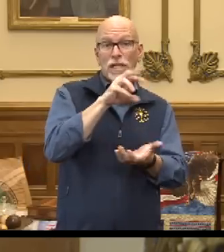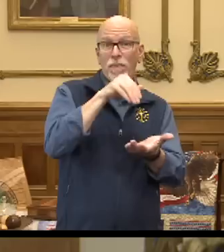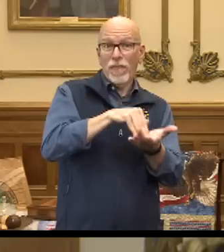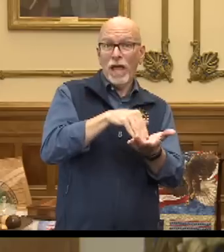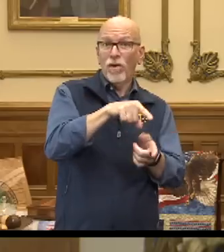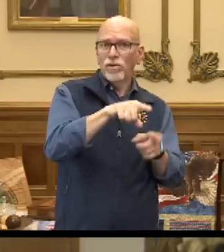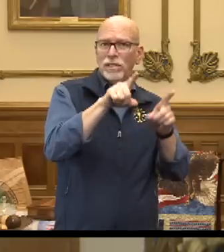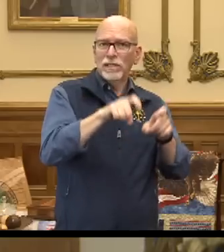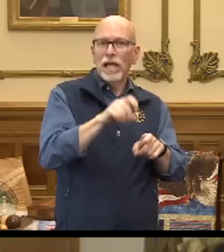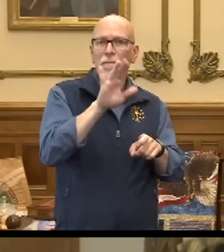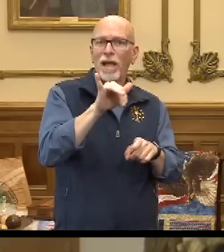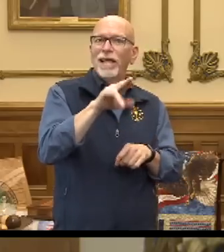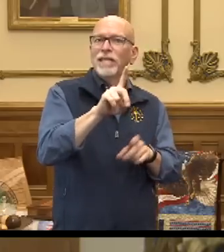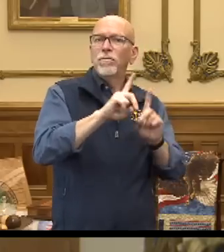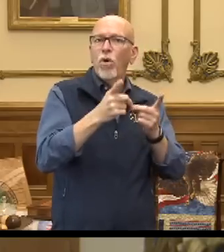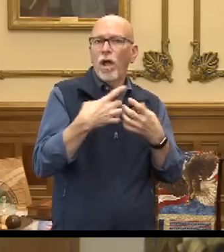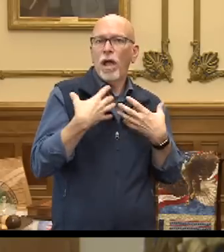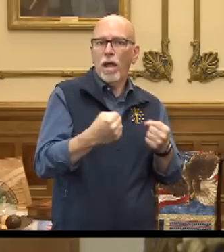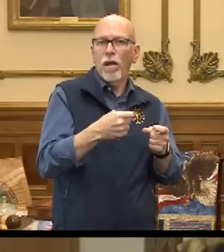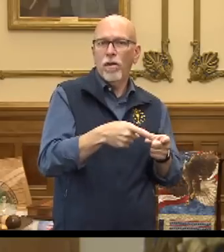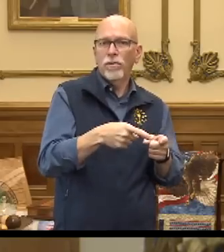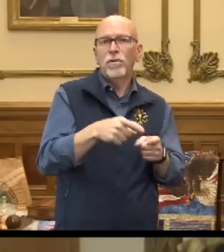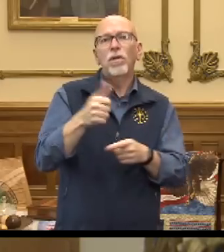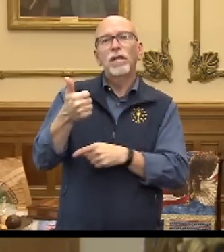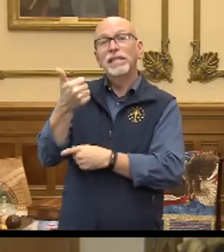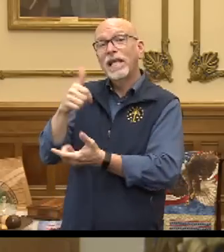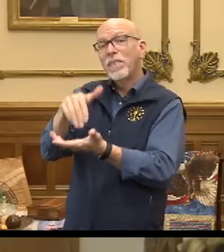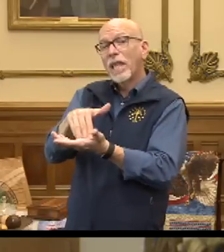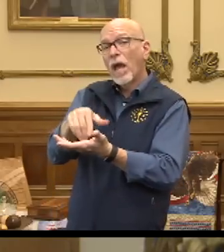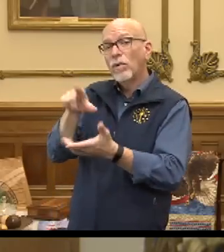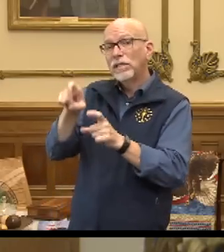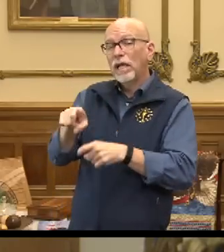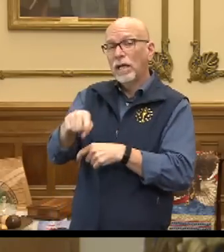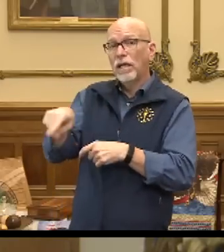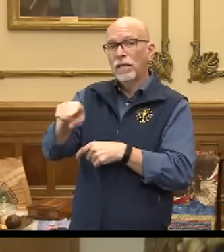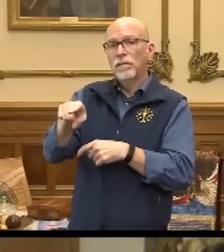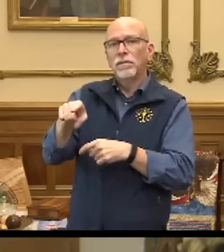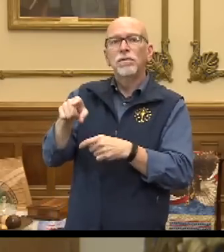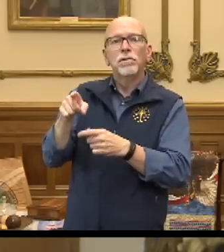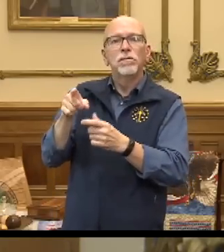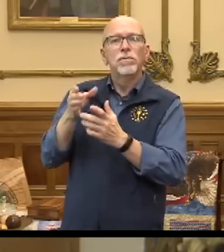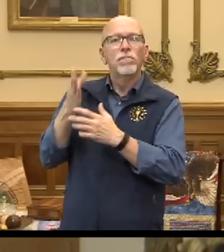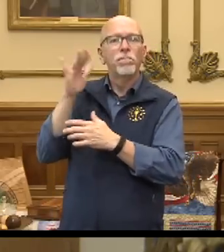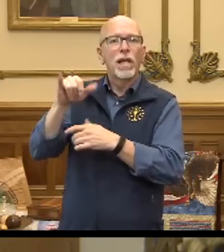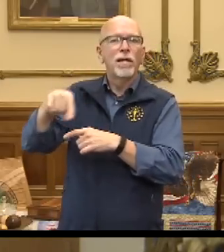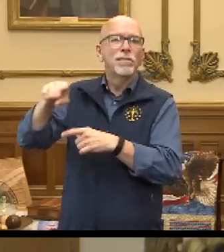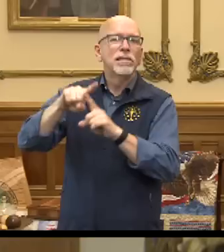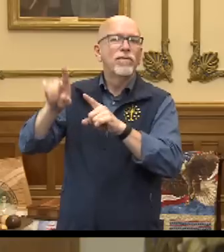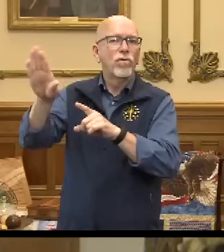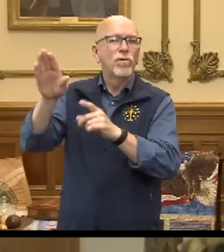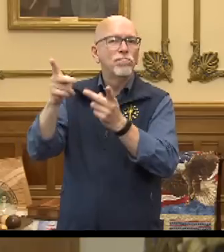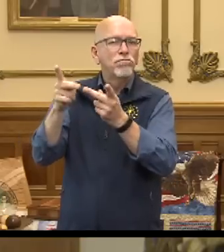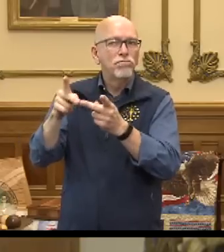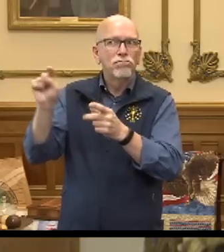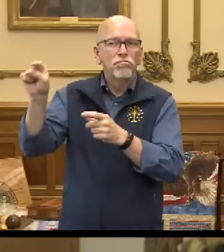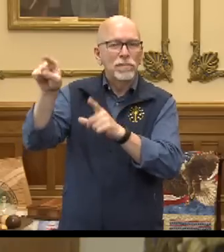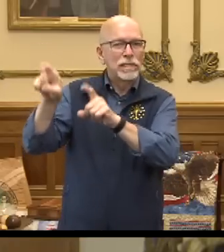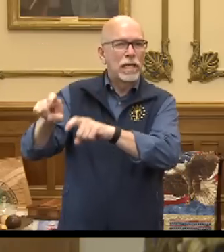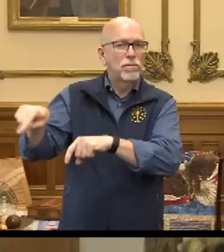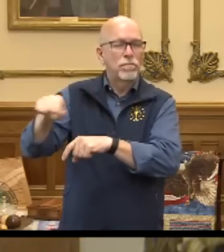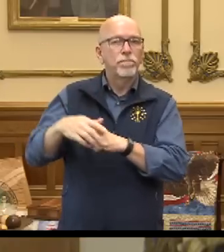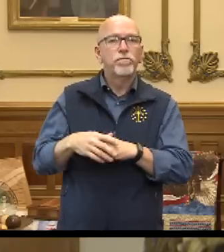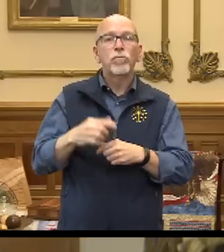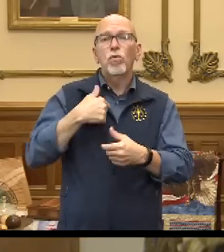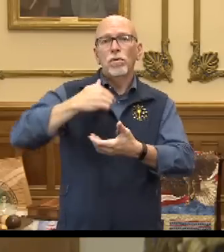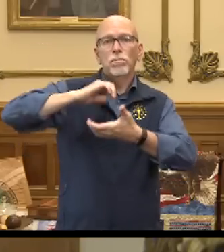directly tested by the Indiana Department of Health, and the additional 10,000 tests were provided by individual facilities. In addition, we